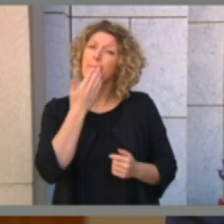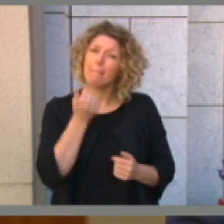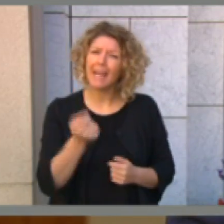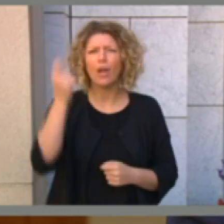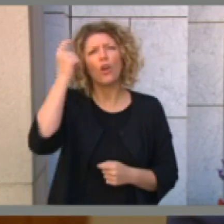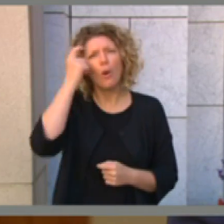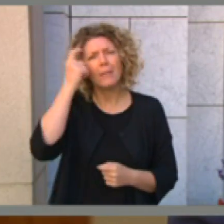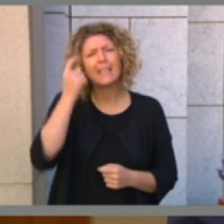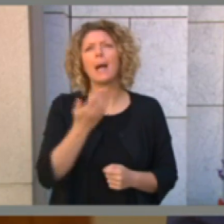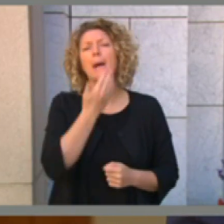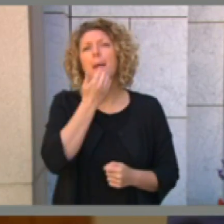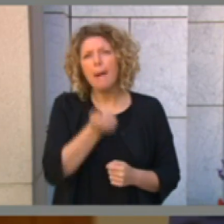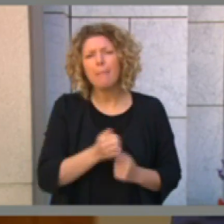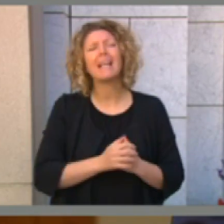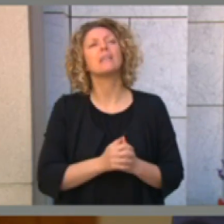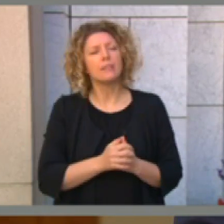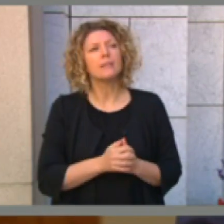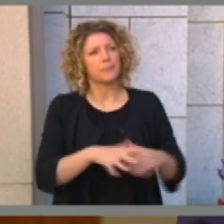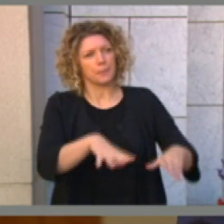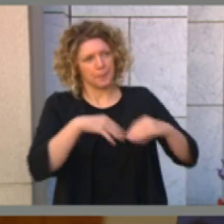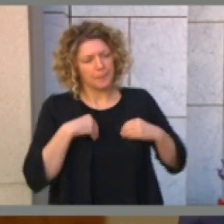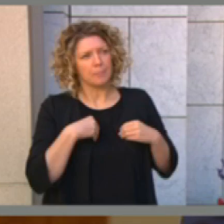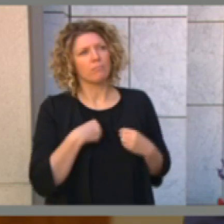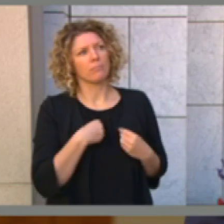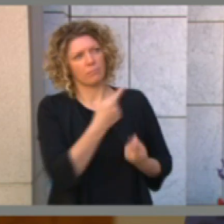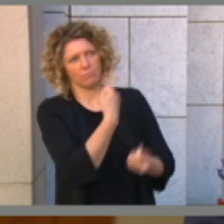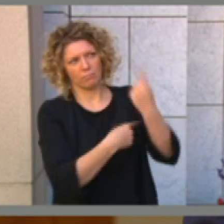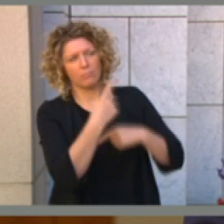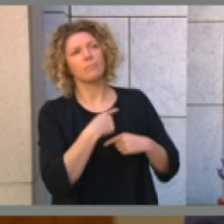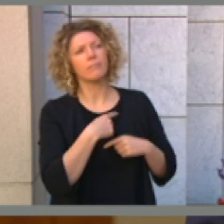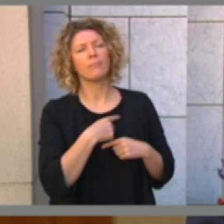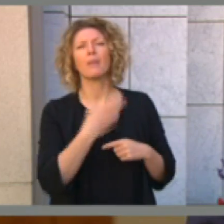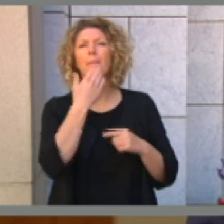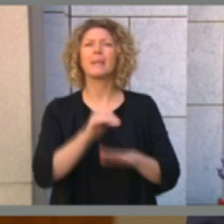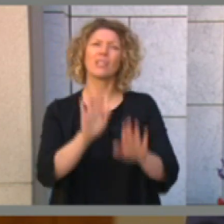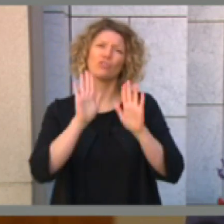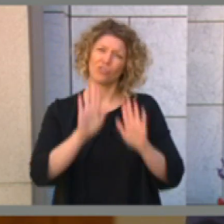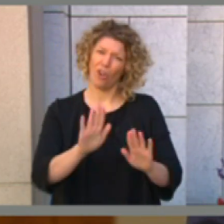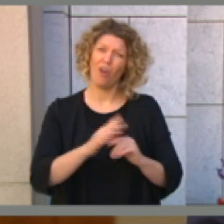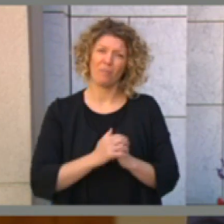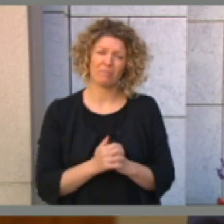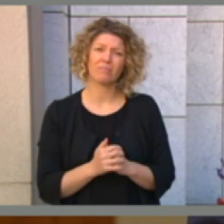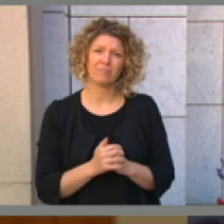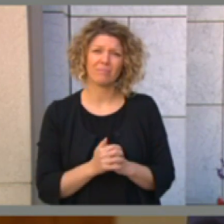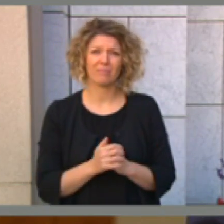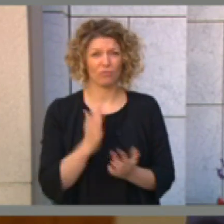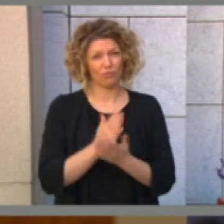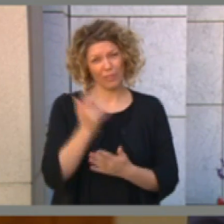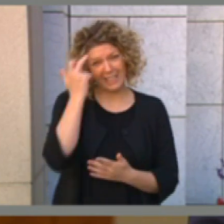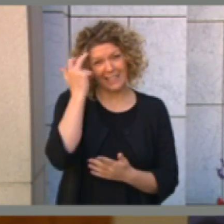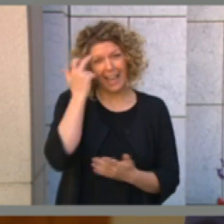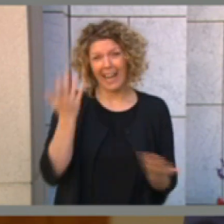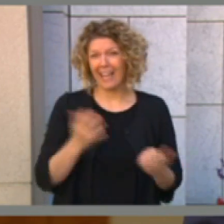cooperation with these very clear advisory positions. Stop doing it. It's ridiculous.